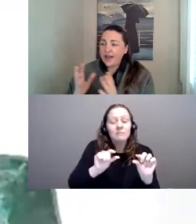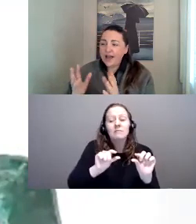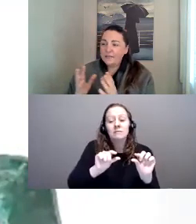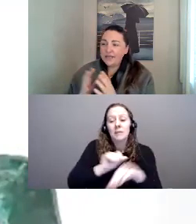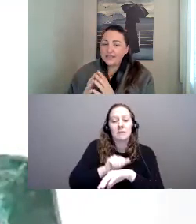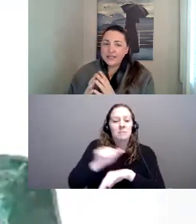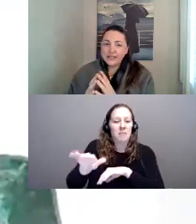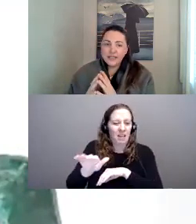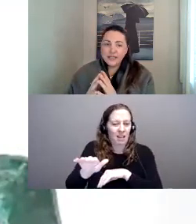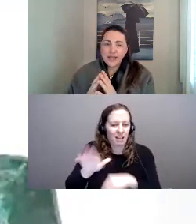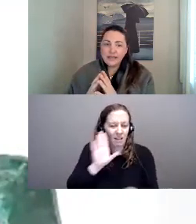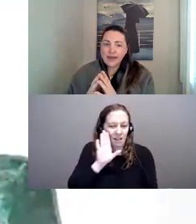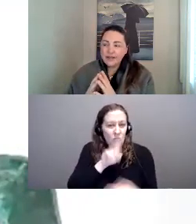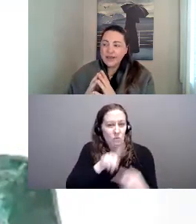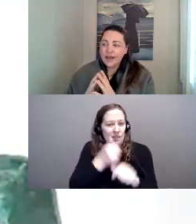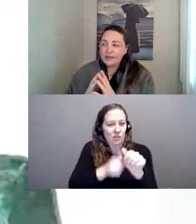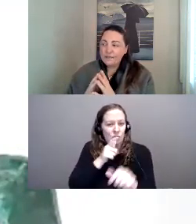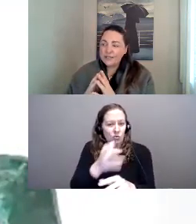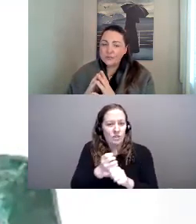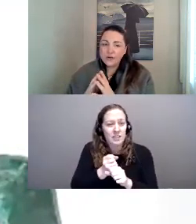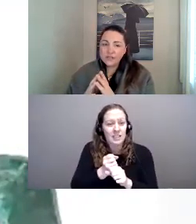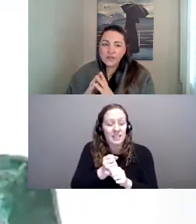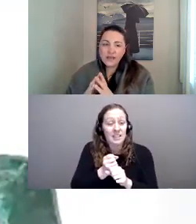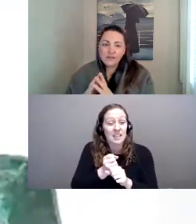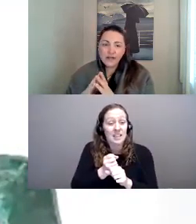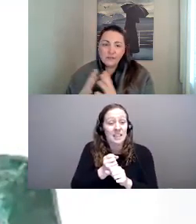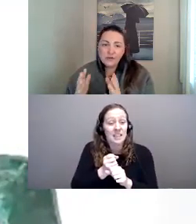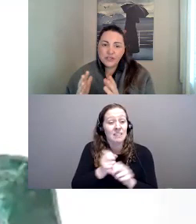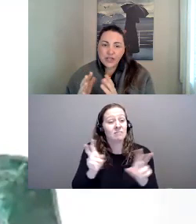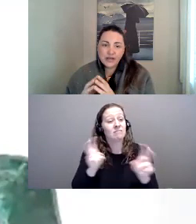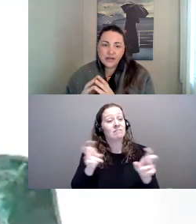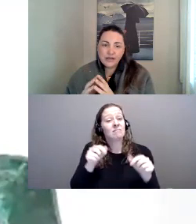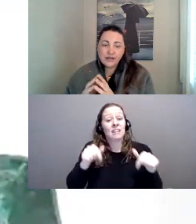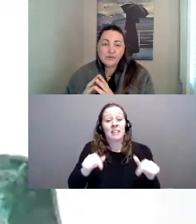that it's going to clearly say that this award has been given in